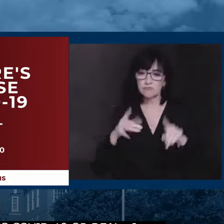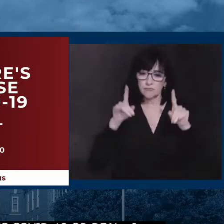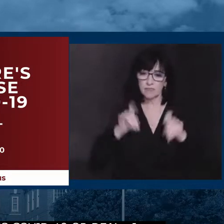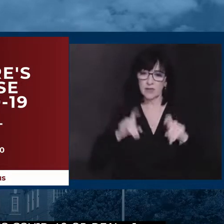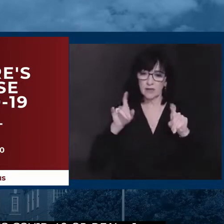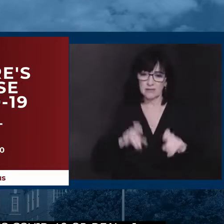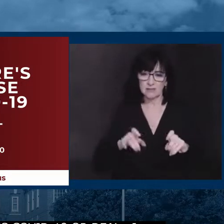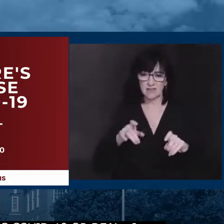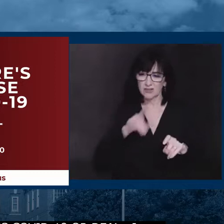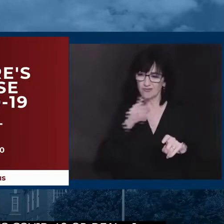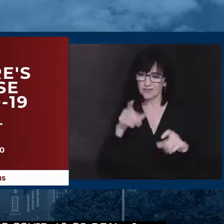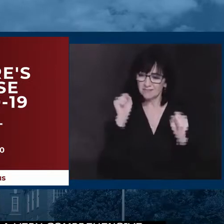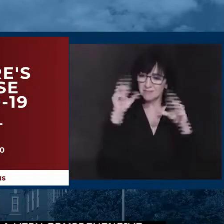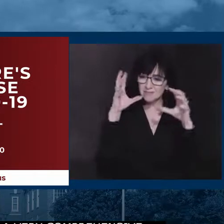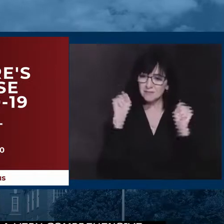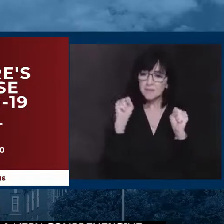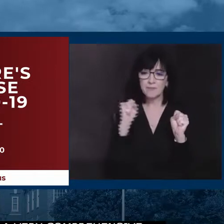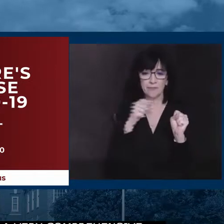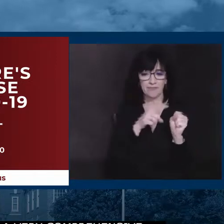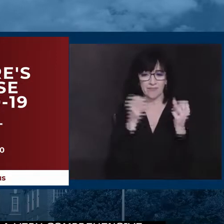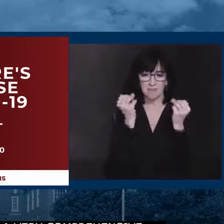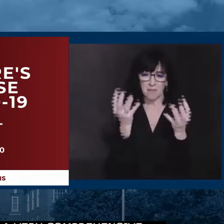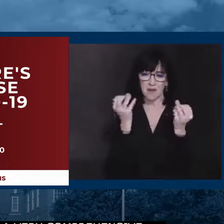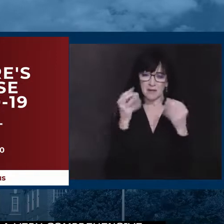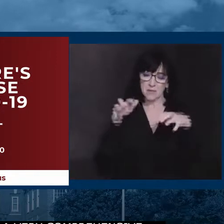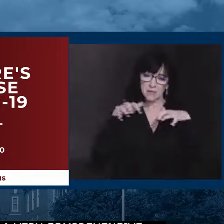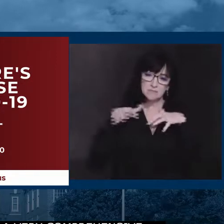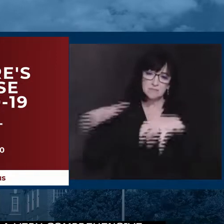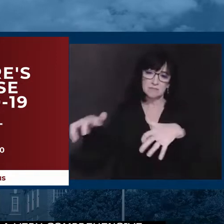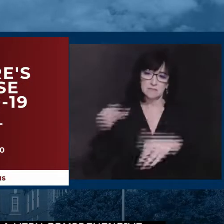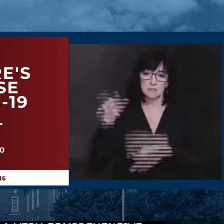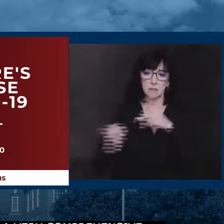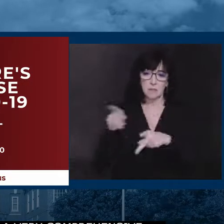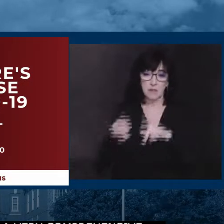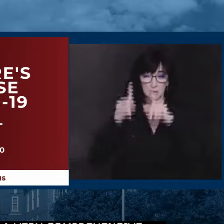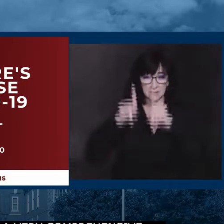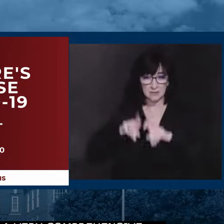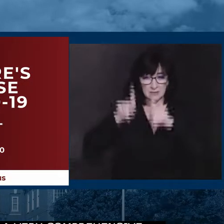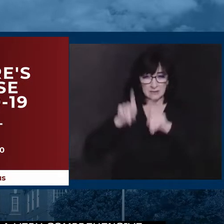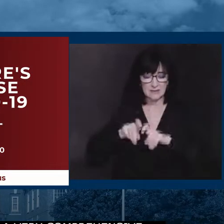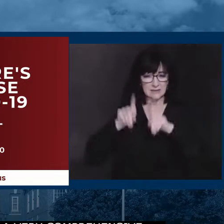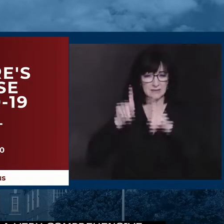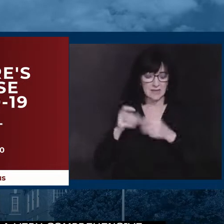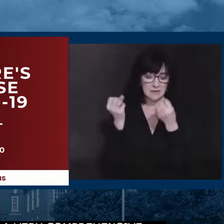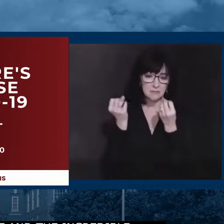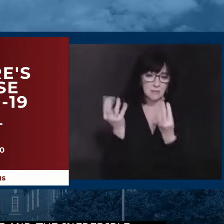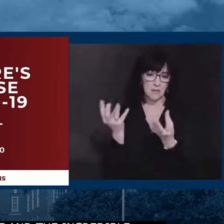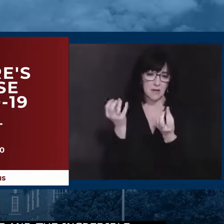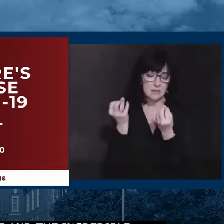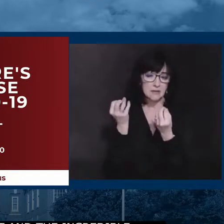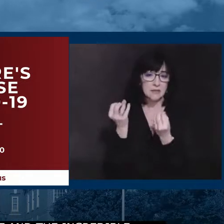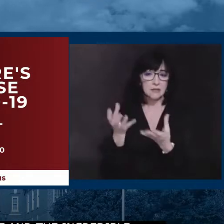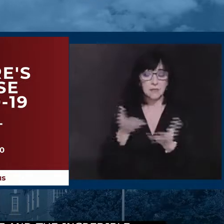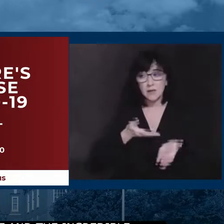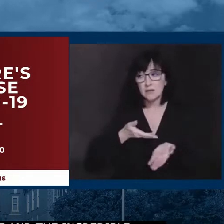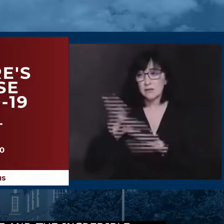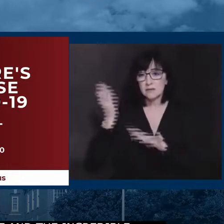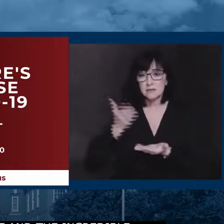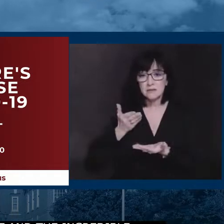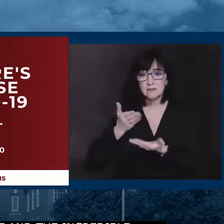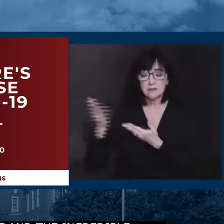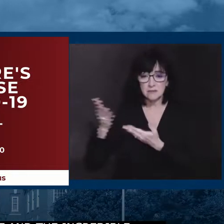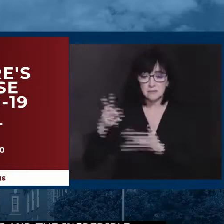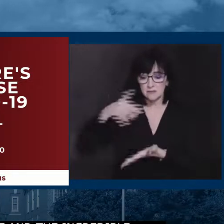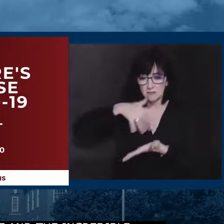putting up, AJ, and testing folks across the state of Delaware, and just meeting goals and numbers that I